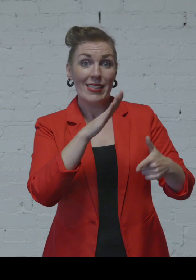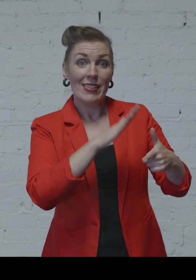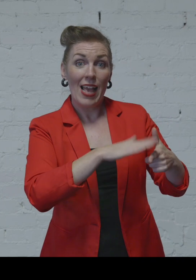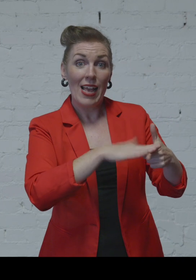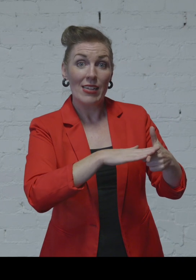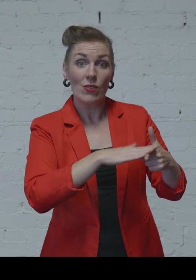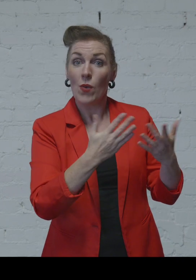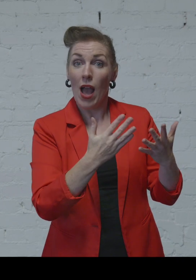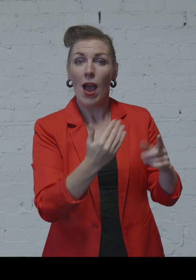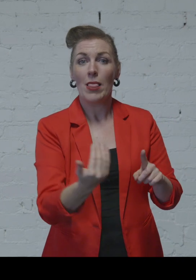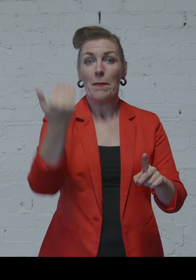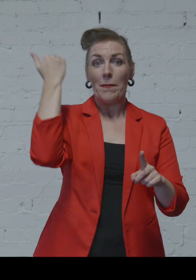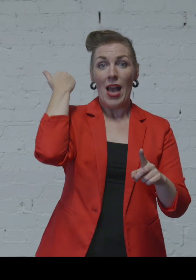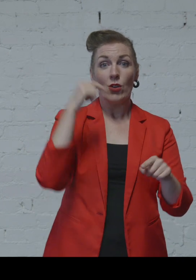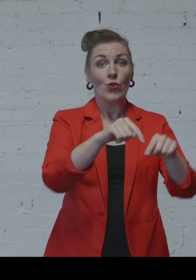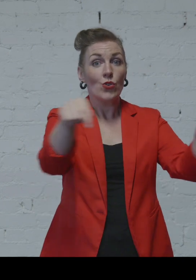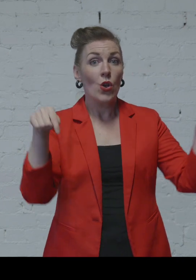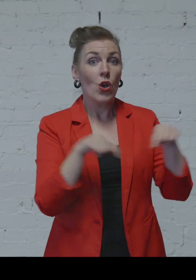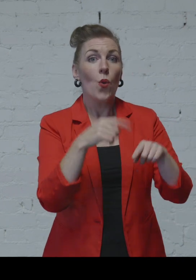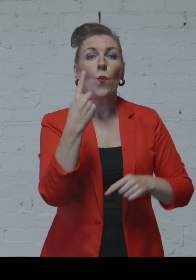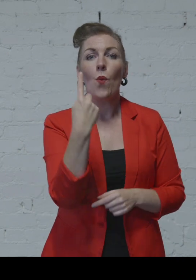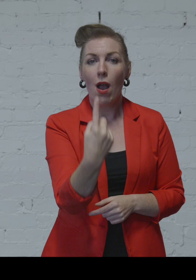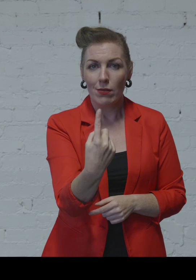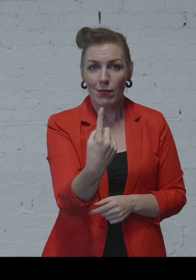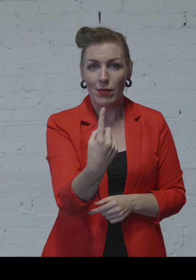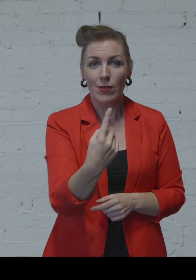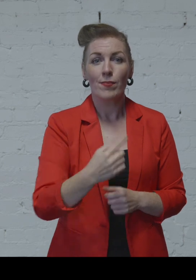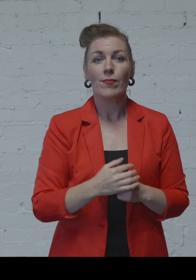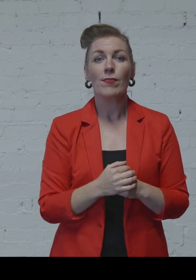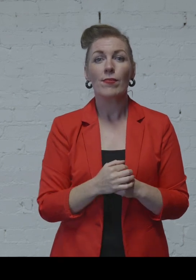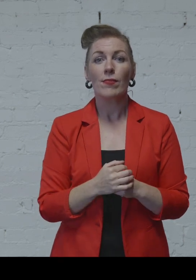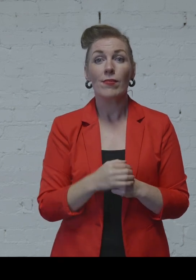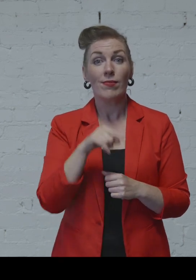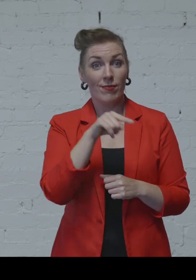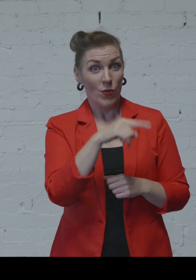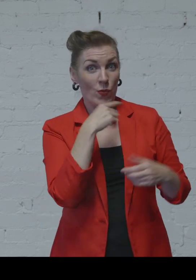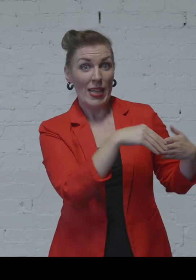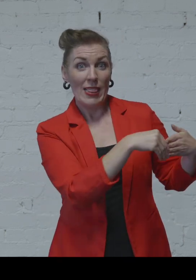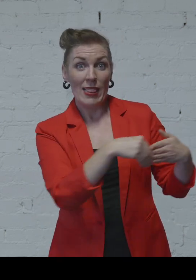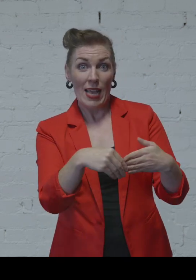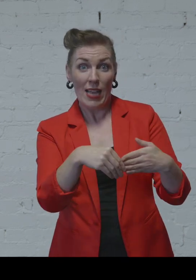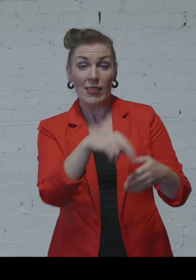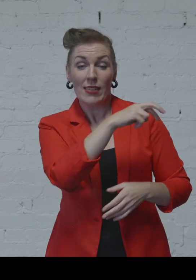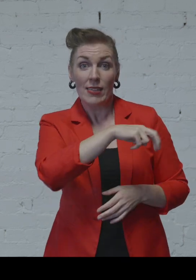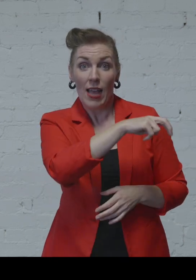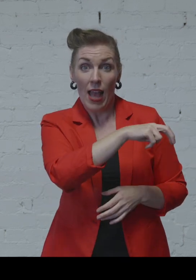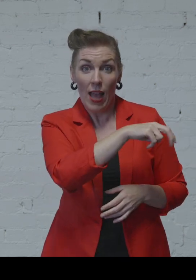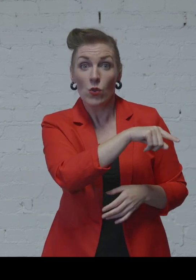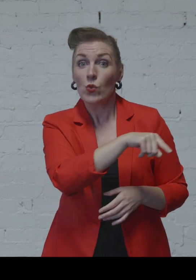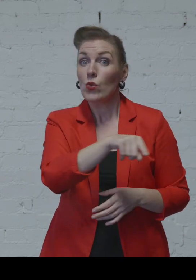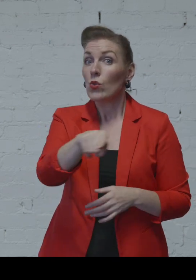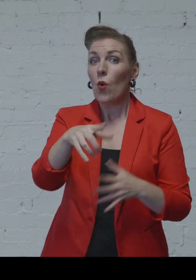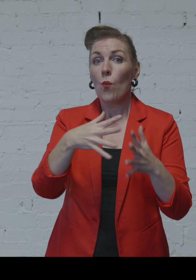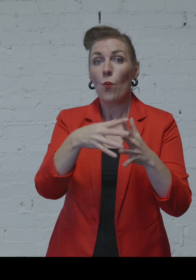back of Studio 1, and this will take you out to the stairwell that leads out of the building onto Waterloo Street.